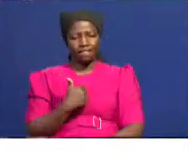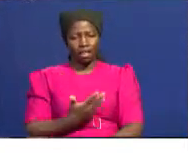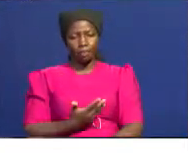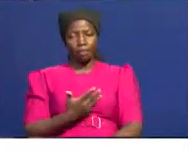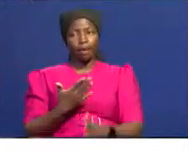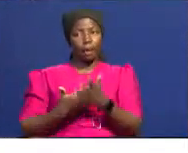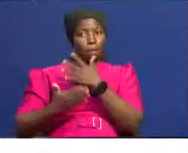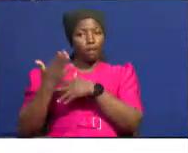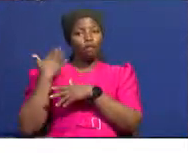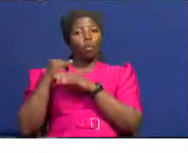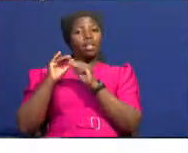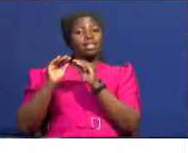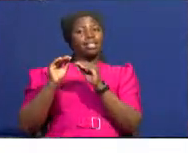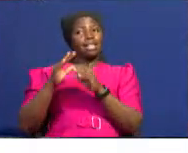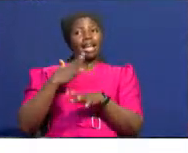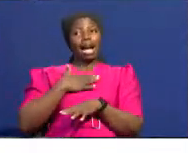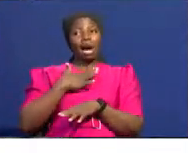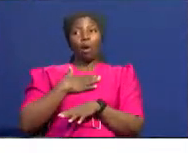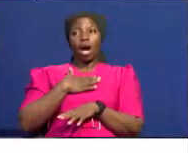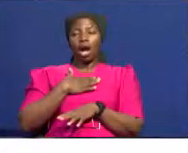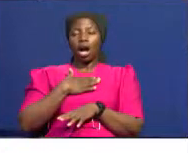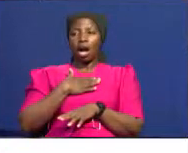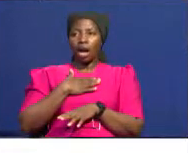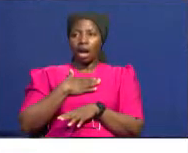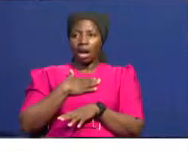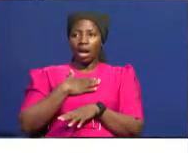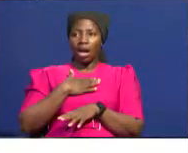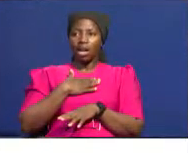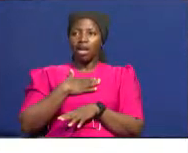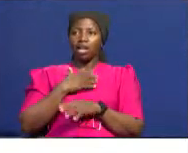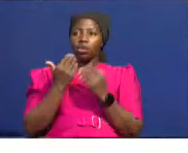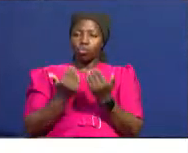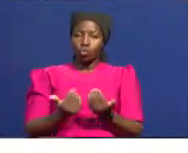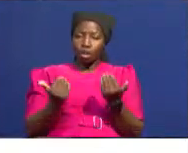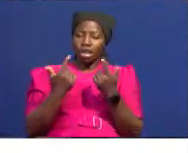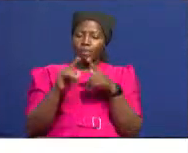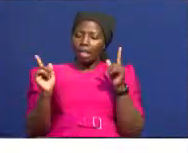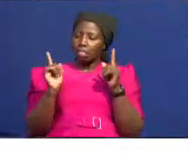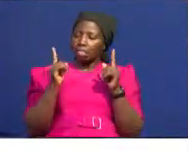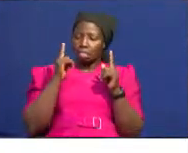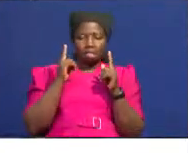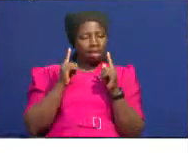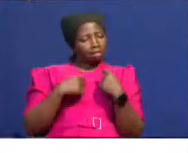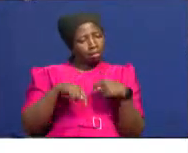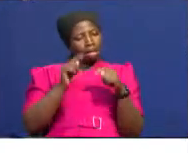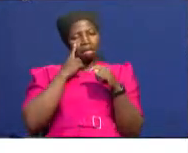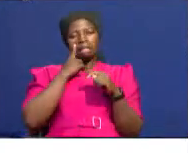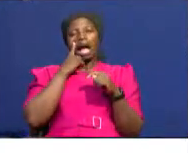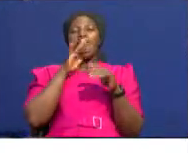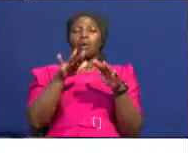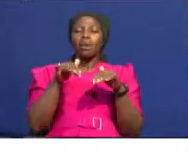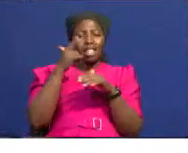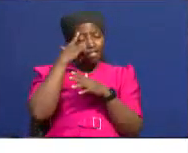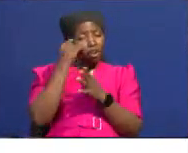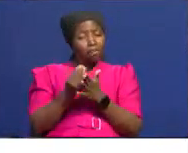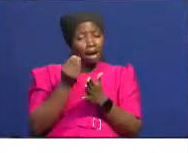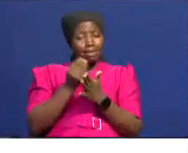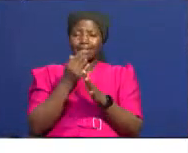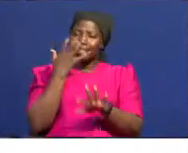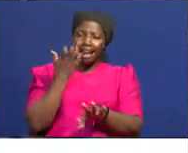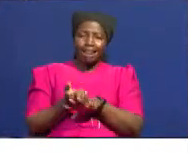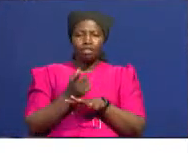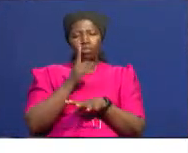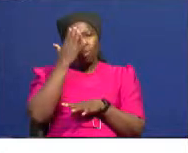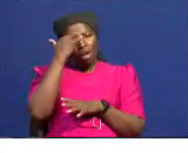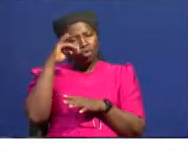wetu, lakini walikuja kujaribu, waliona kungoja pesa ni ngumu, kwa sababu uwezi kutengeneza nyungu moja uchome,